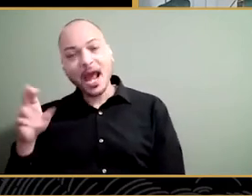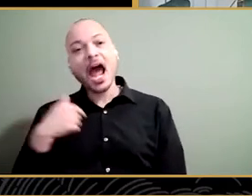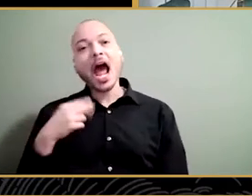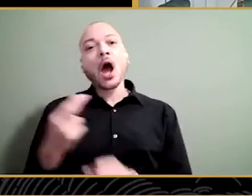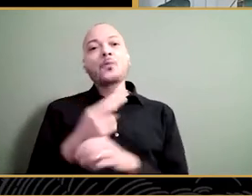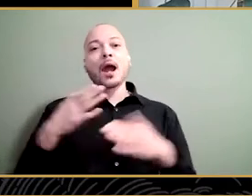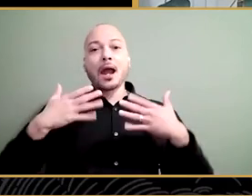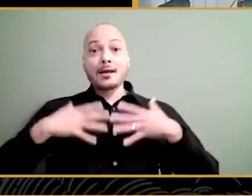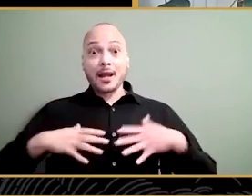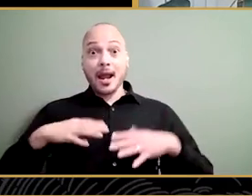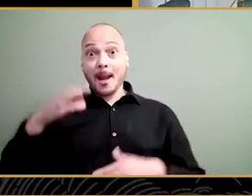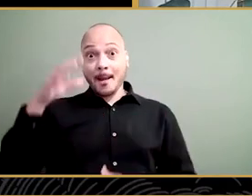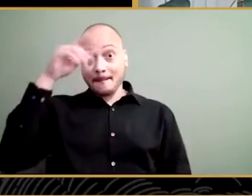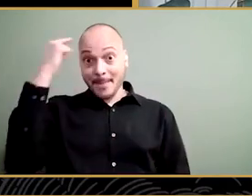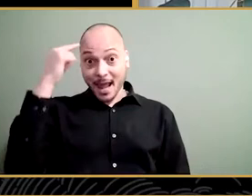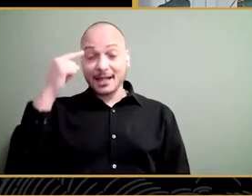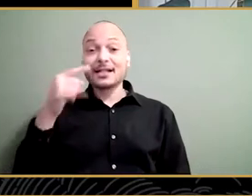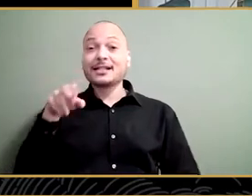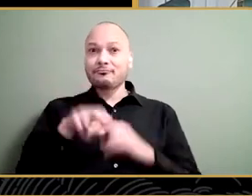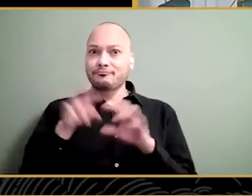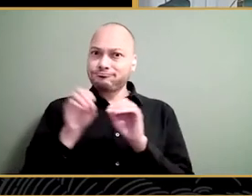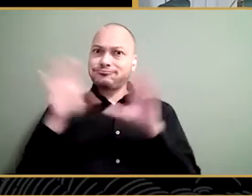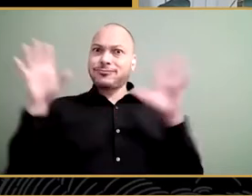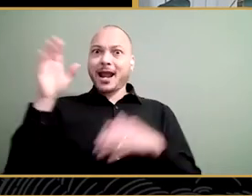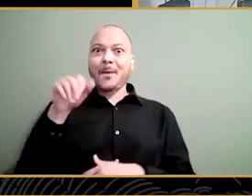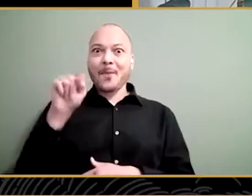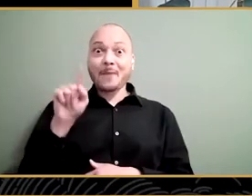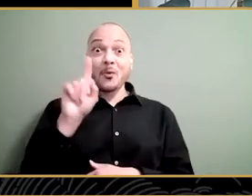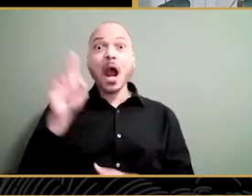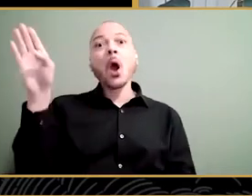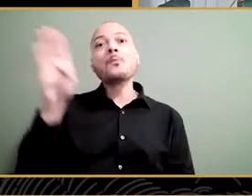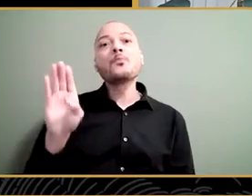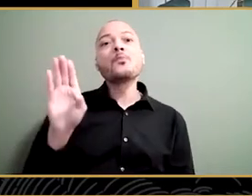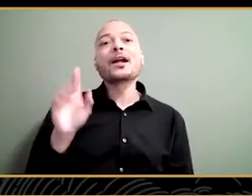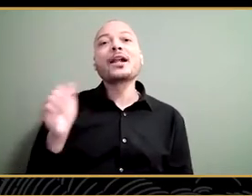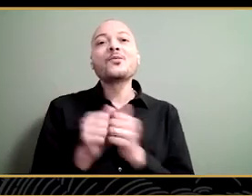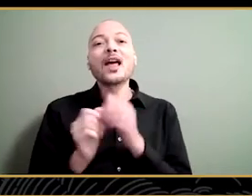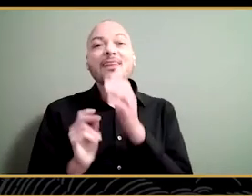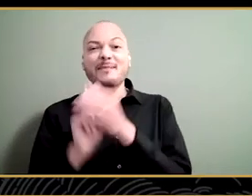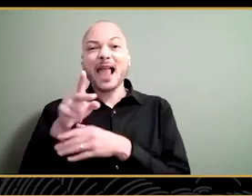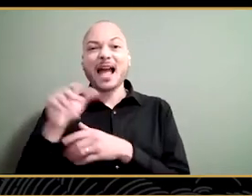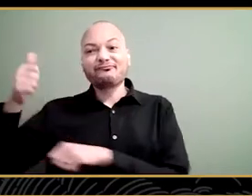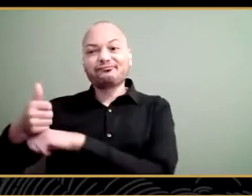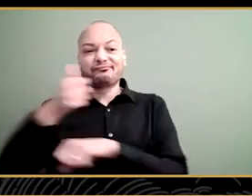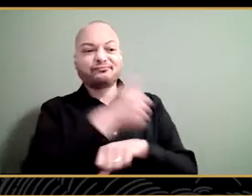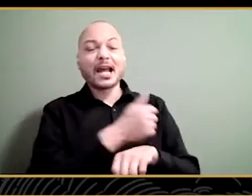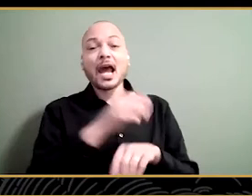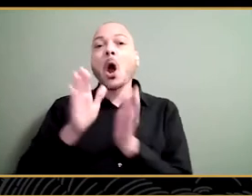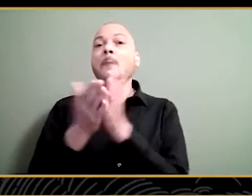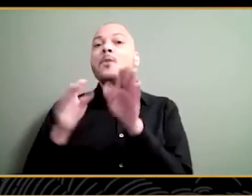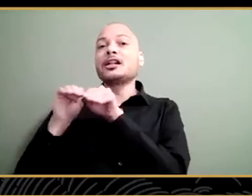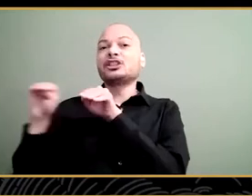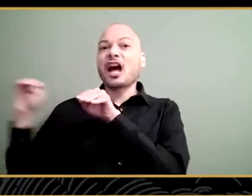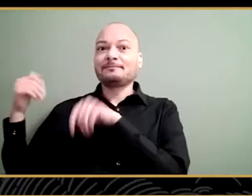t-shirt and sitting in a bright apartment in Brooklyn with plants and a bookshelf. This poem is called What It Was